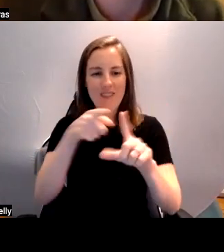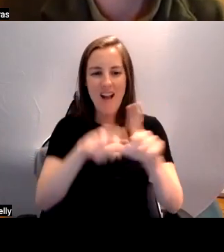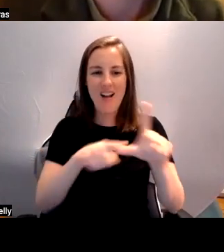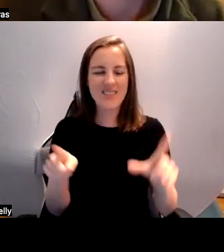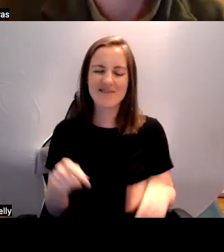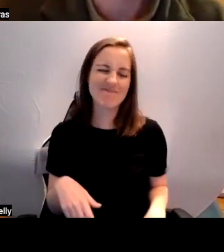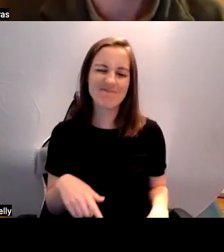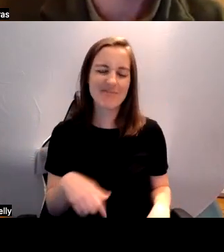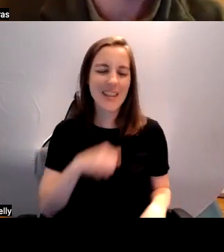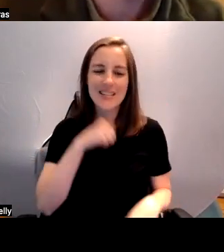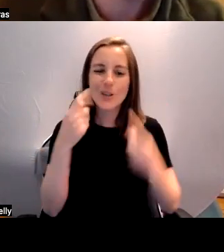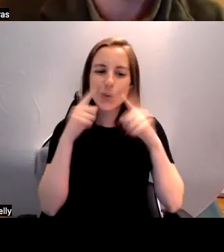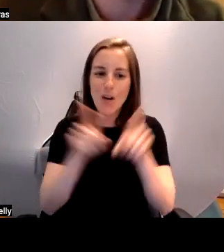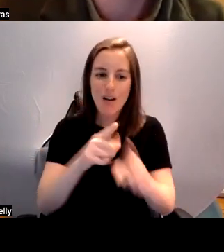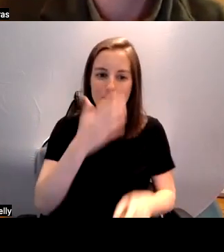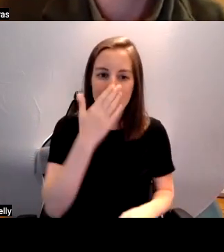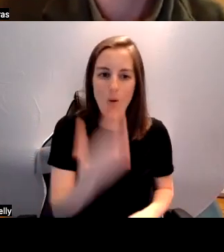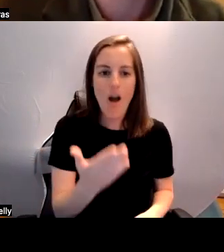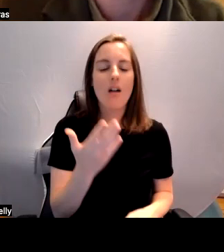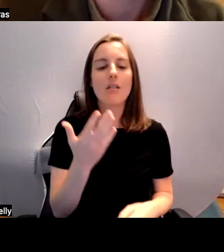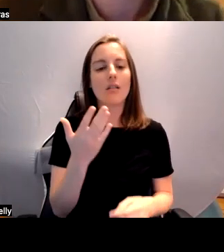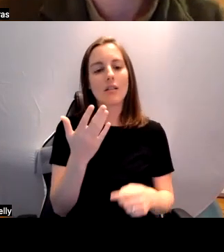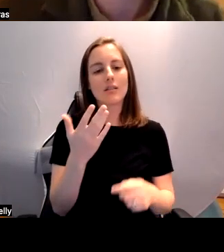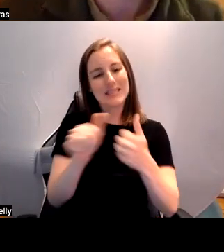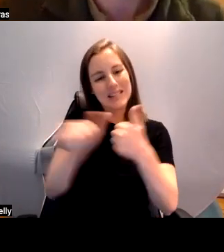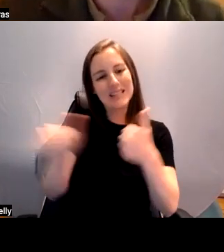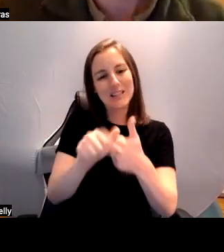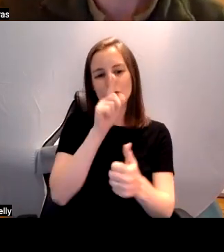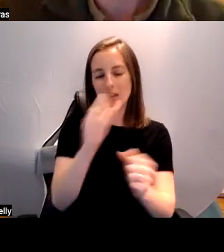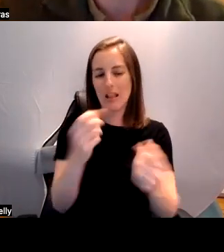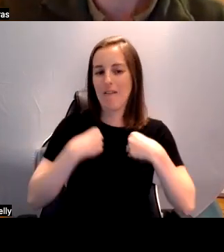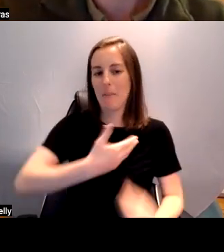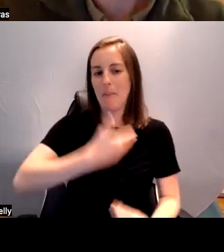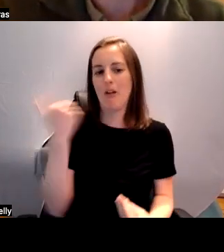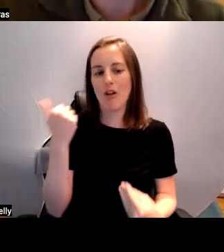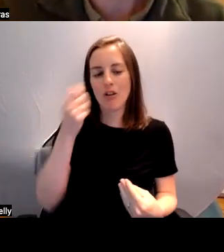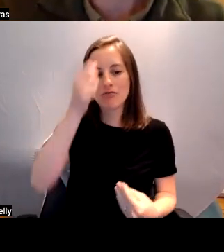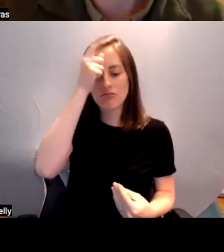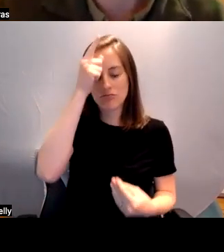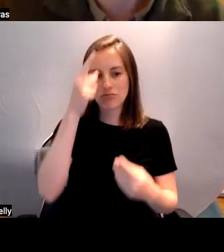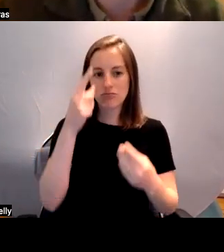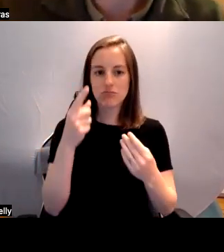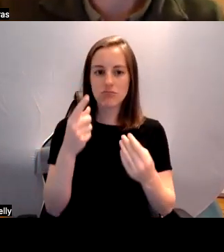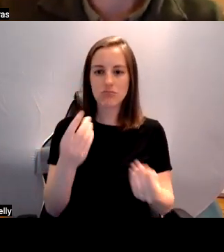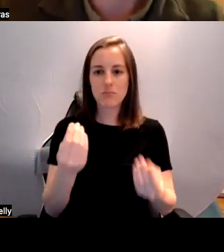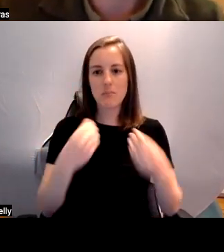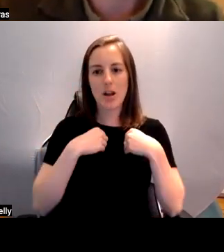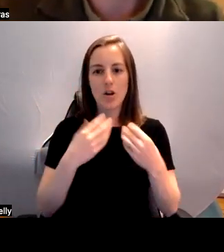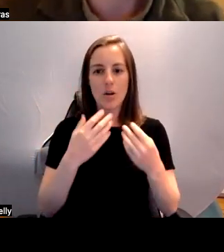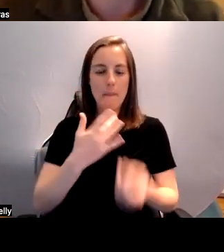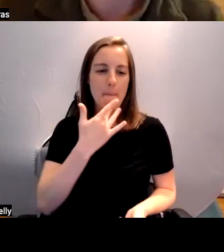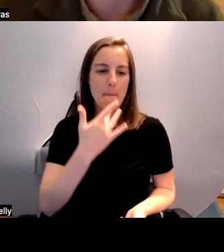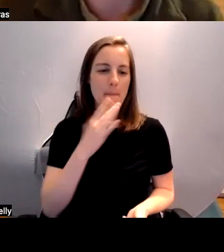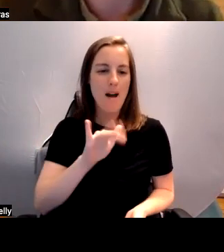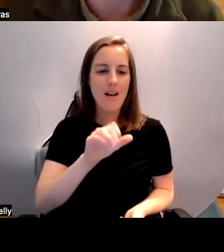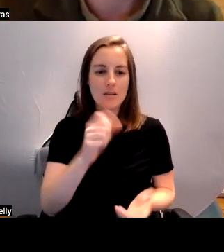or doesn't add on top of what the distances give. So distances are probably a better inductive bias. Maybe it's easier for the model to learn